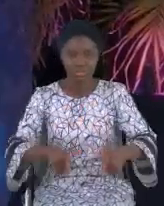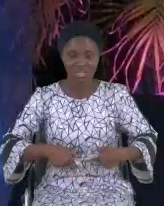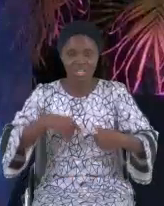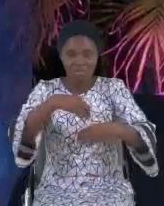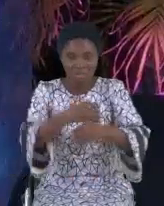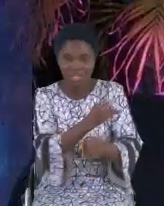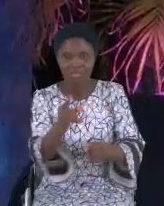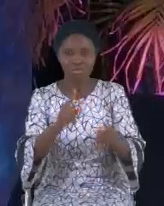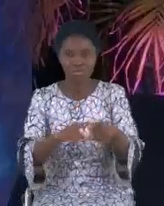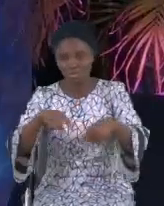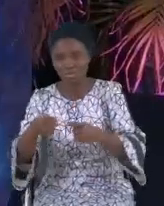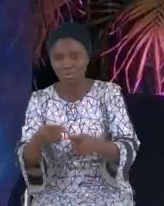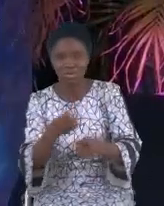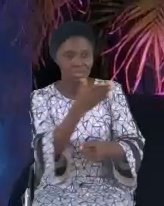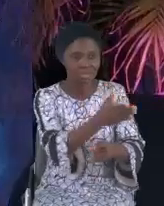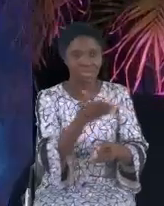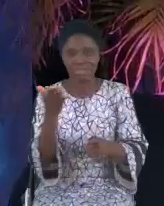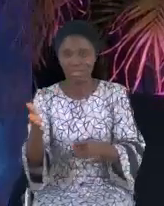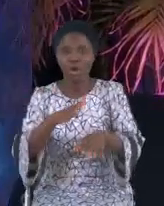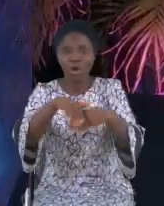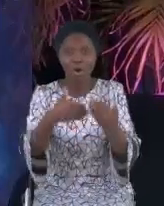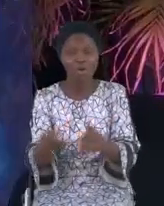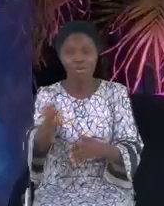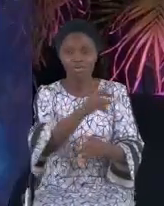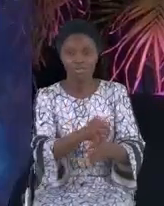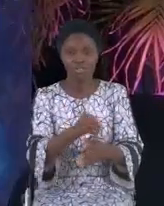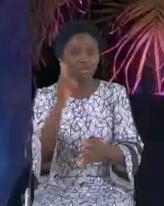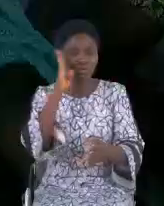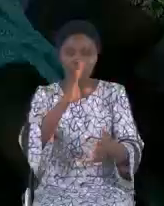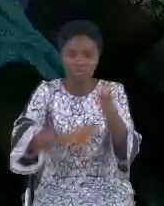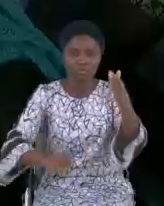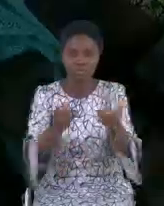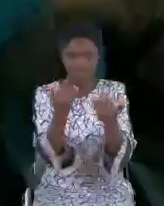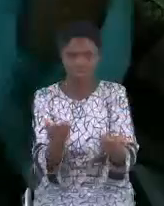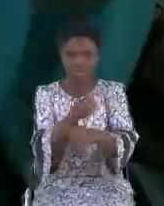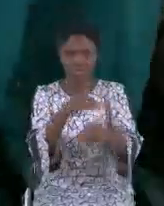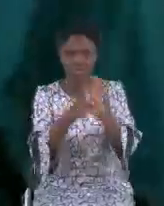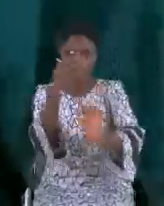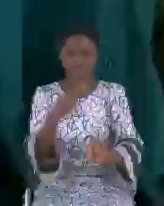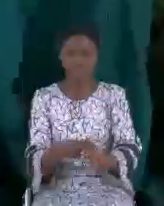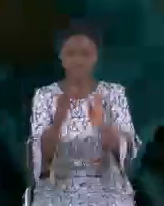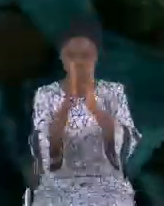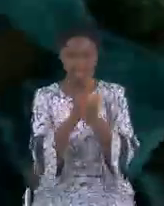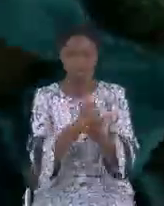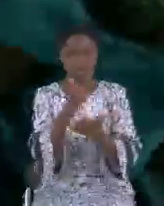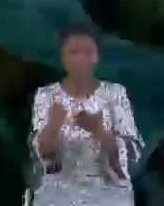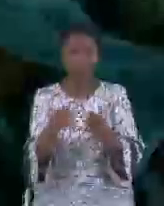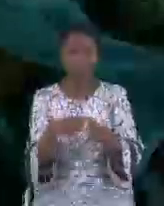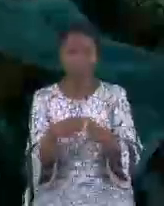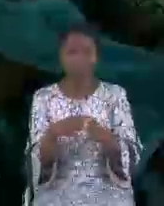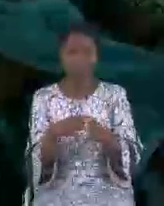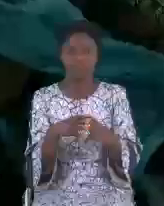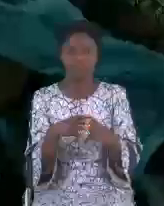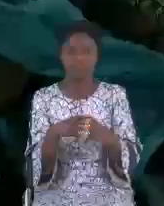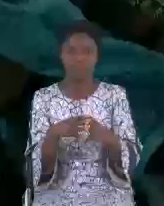there, all of them, they're dislodged today in Jesus' name. Look at the way the